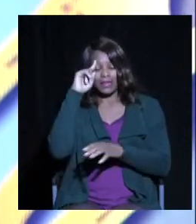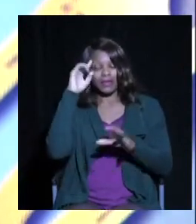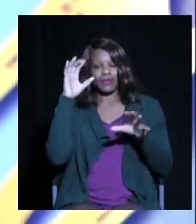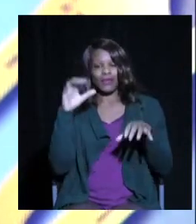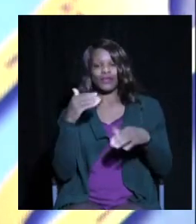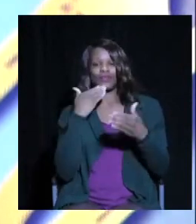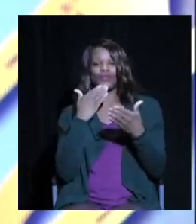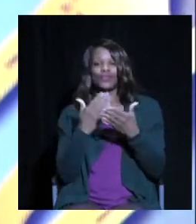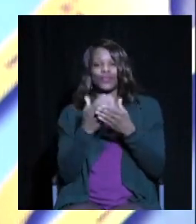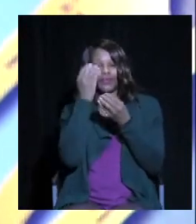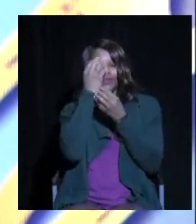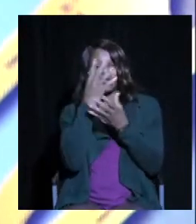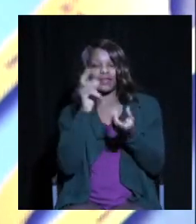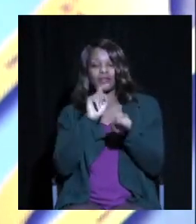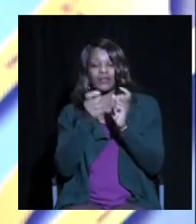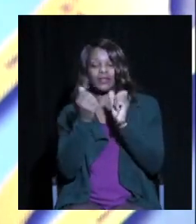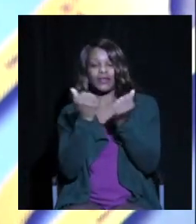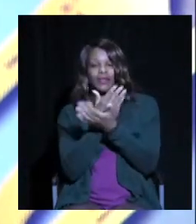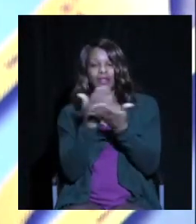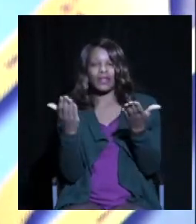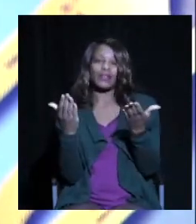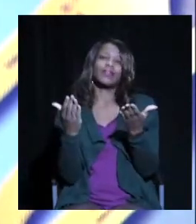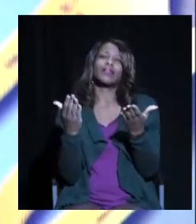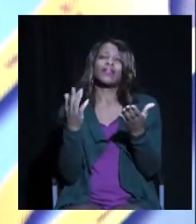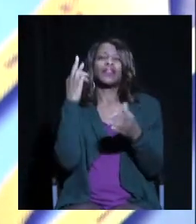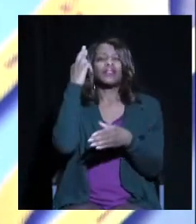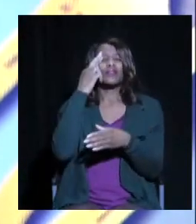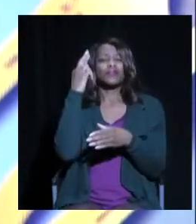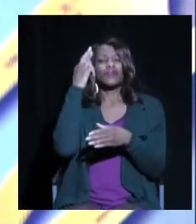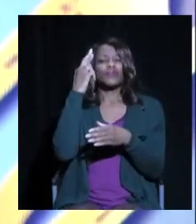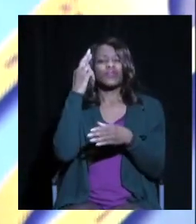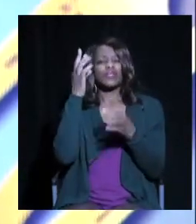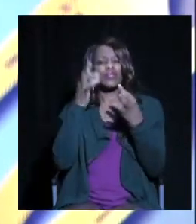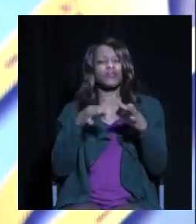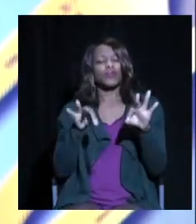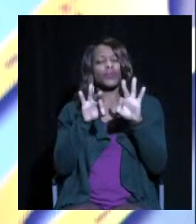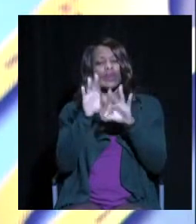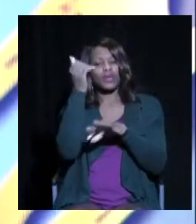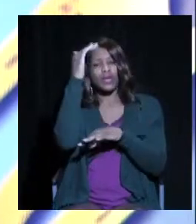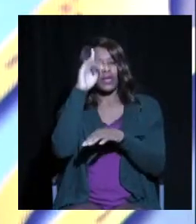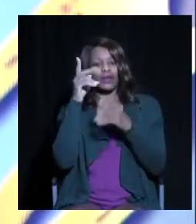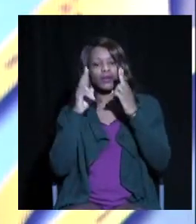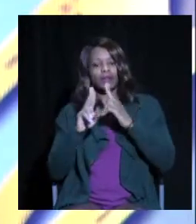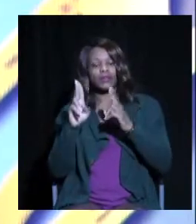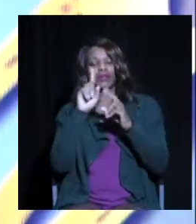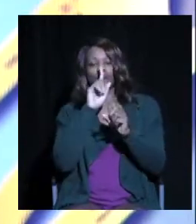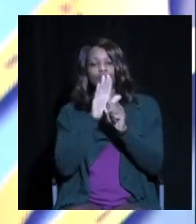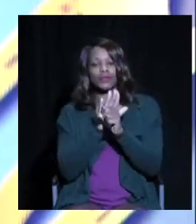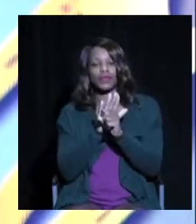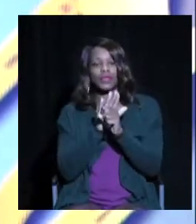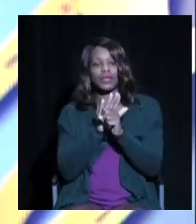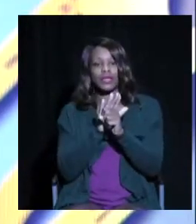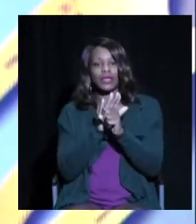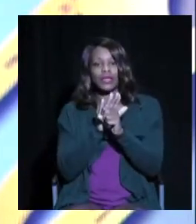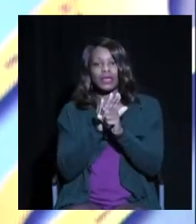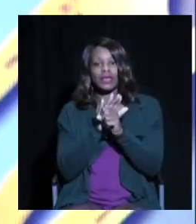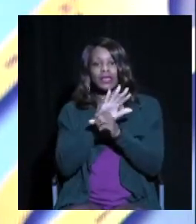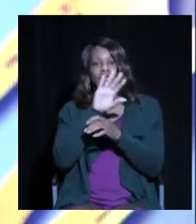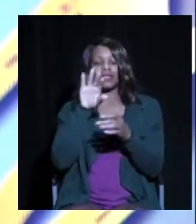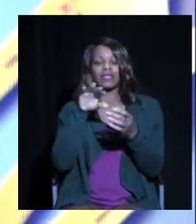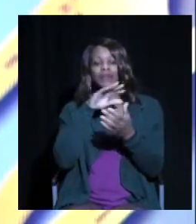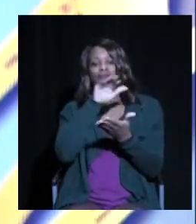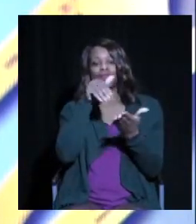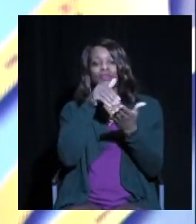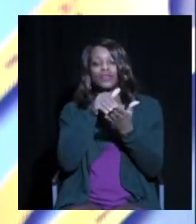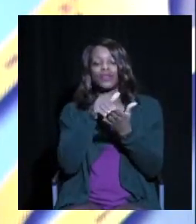with this good news that changes everything. And here's why it matters that God is a promise-keeper, because at the center of any relationship is